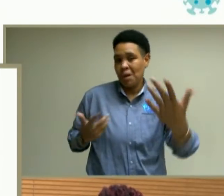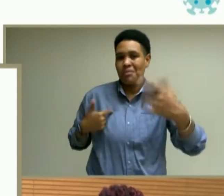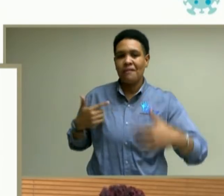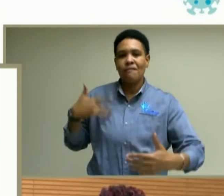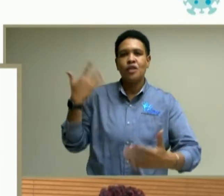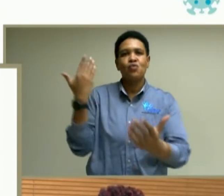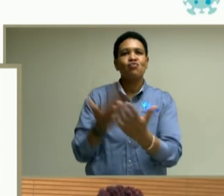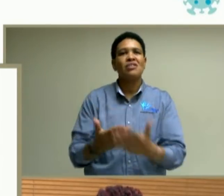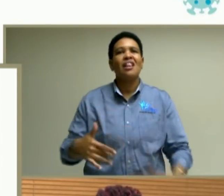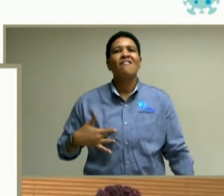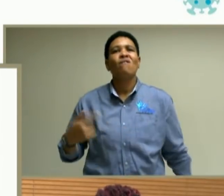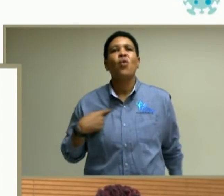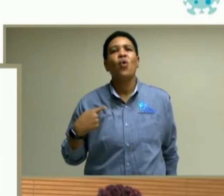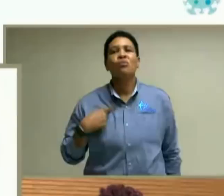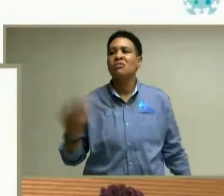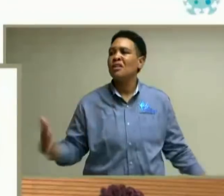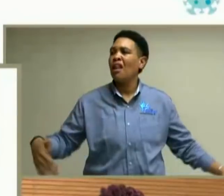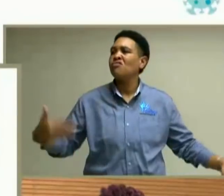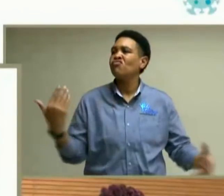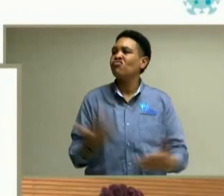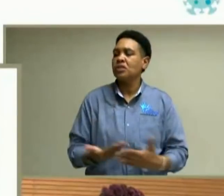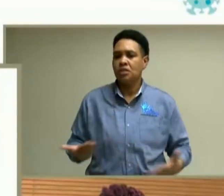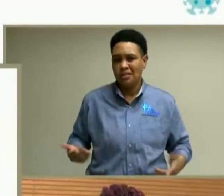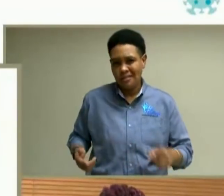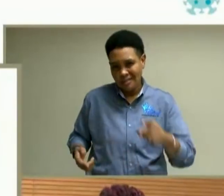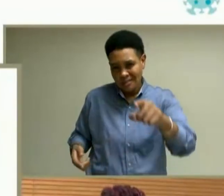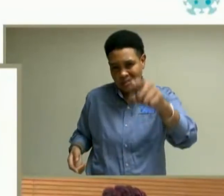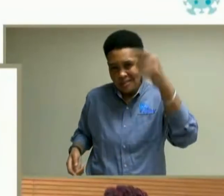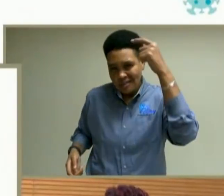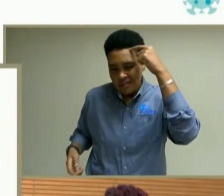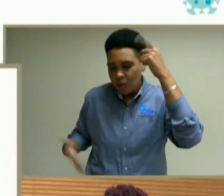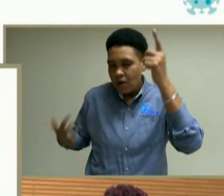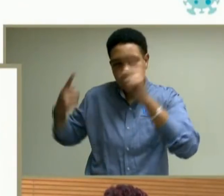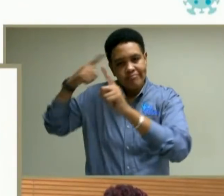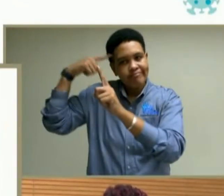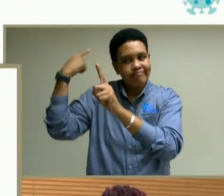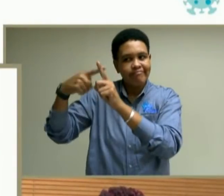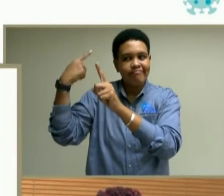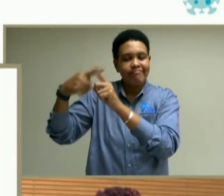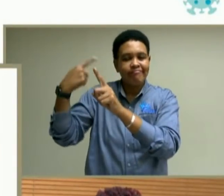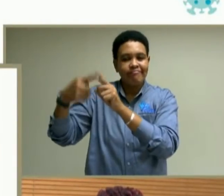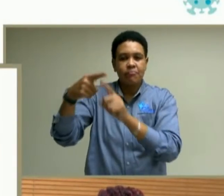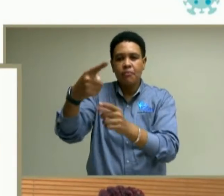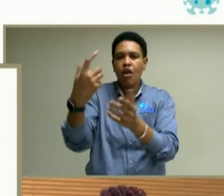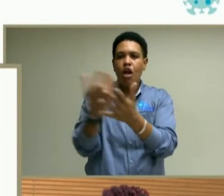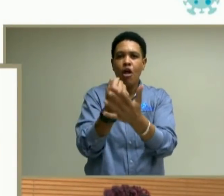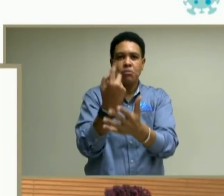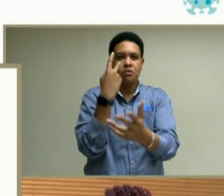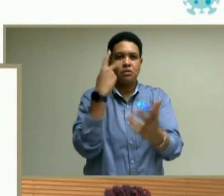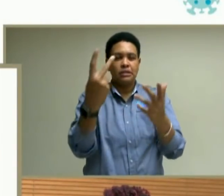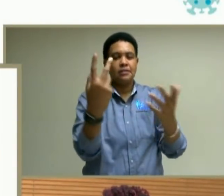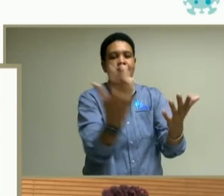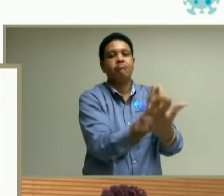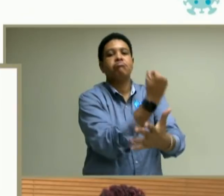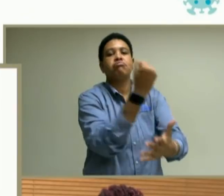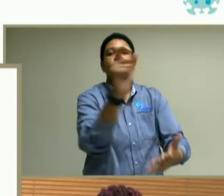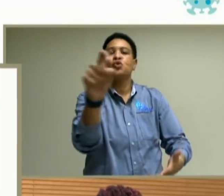to be at this point in time, but we want to remind you to always keep positive and see opportunities wherever they may